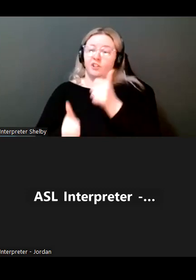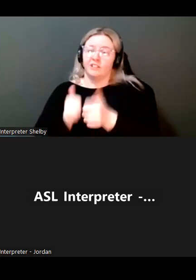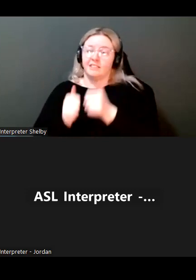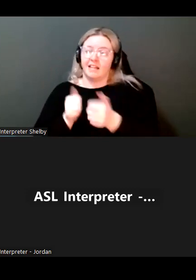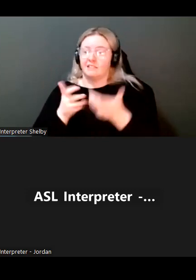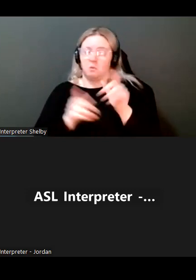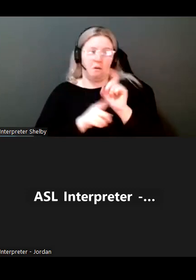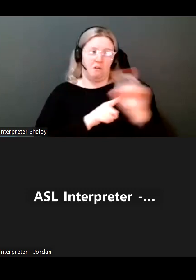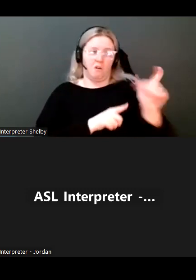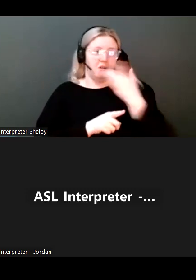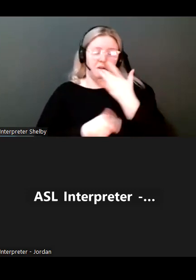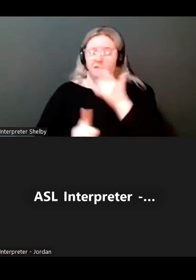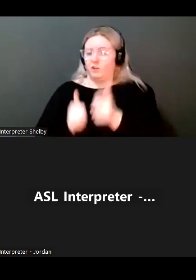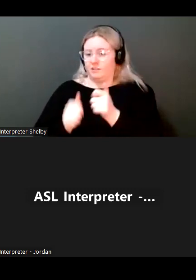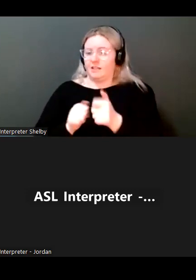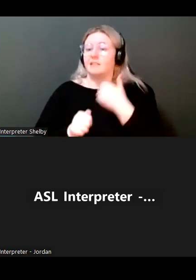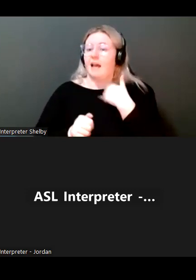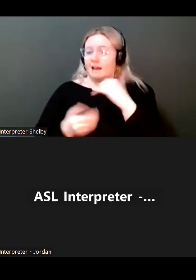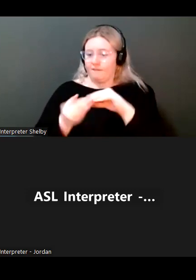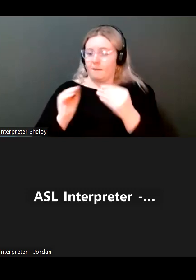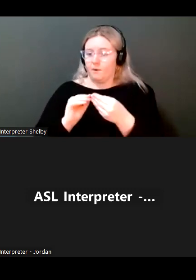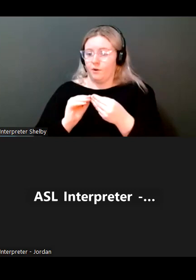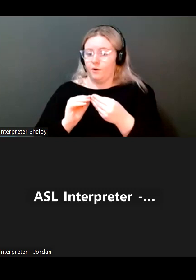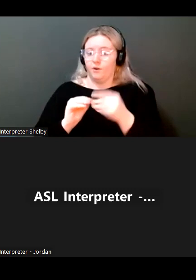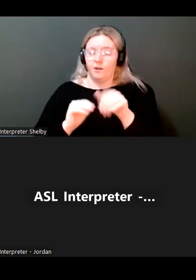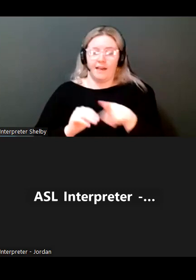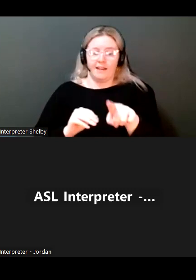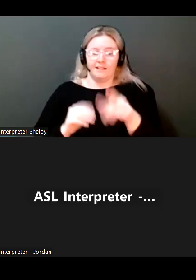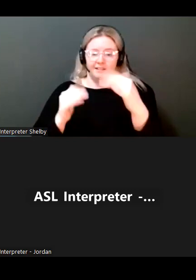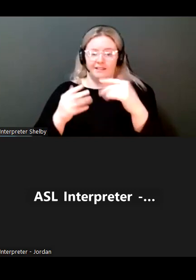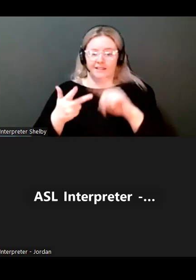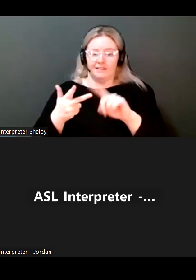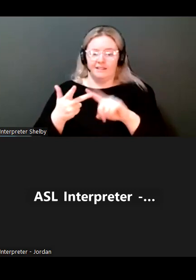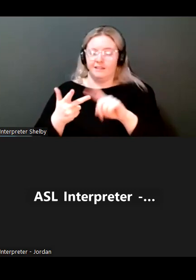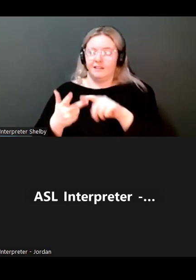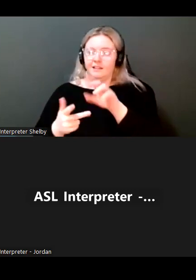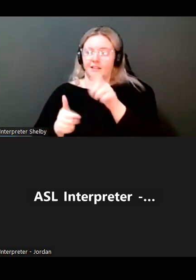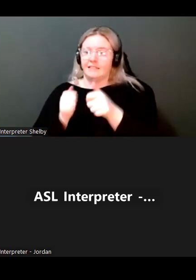text line. And for adults, you text the word wellness to the number